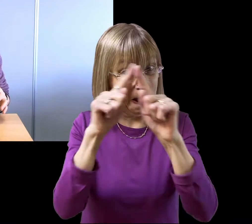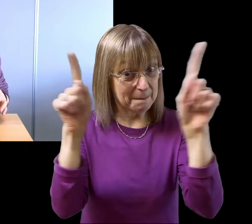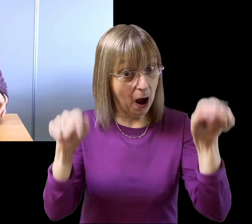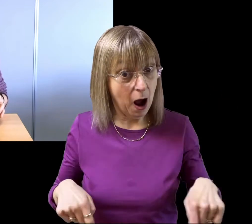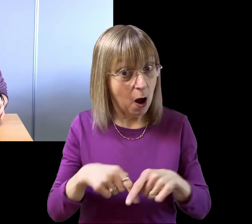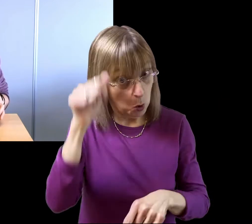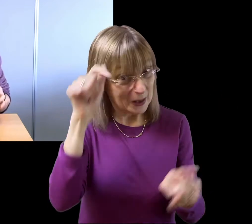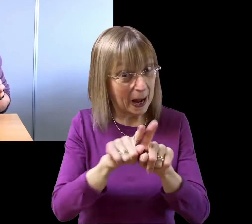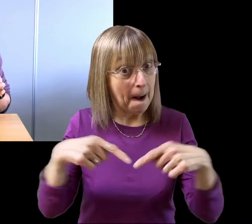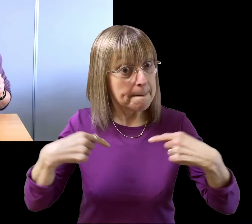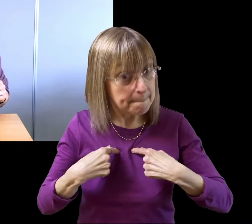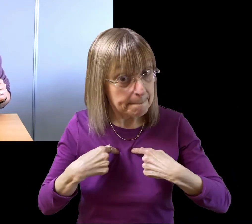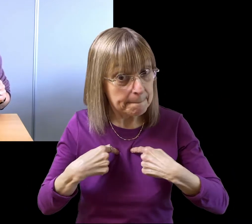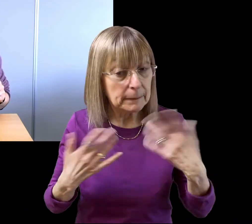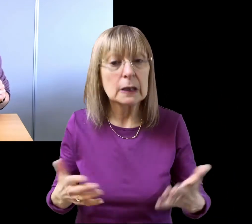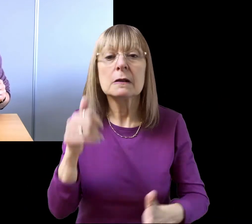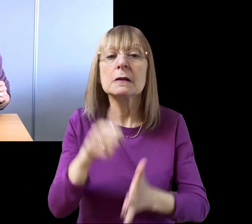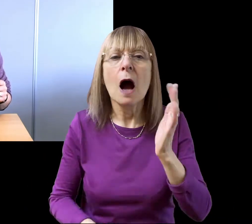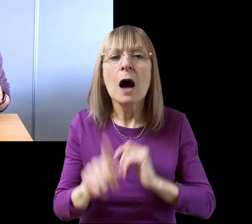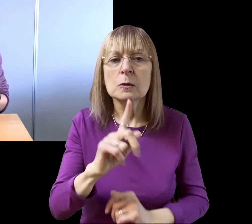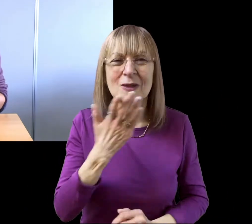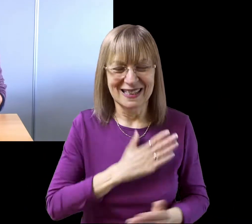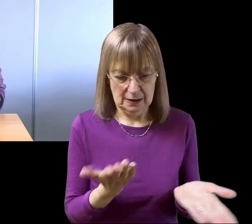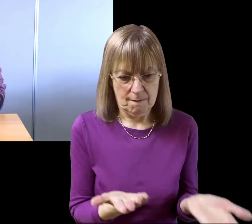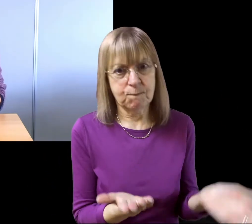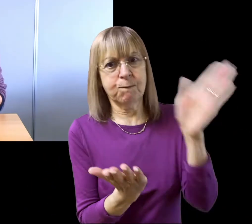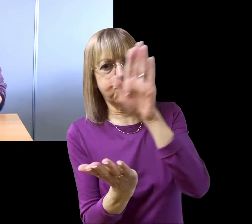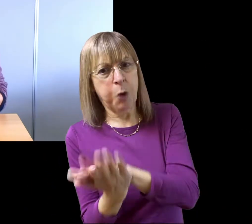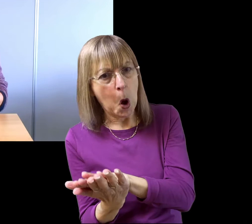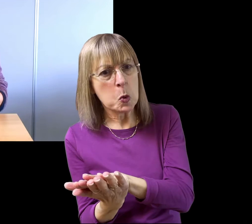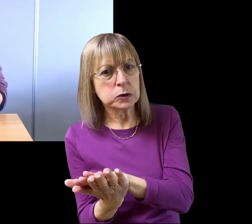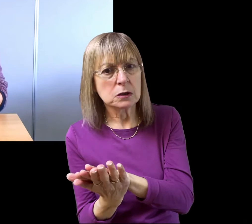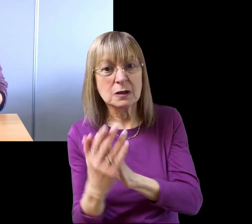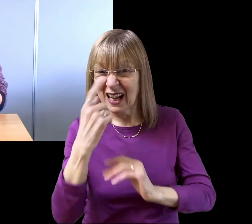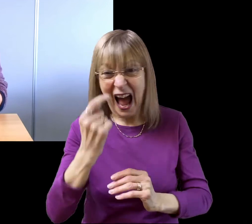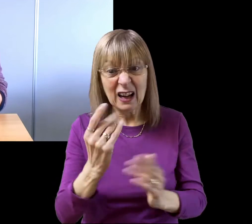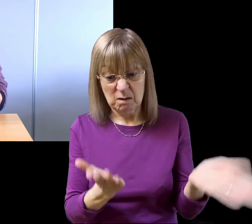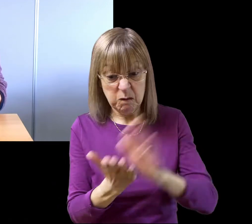can do the same as me. Start, please, by folding it in half.